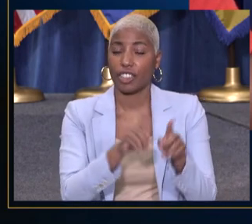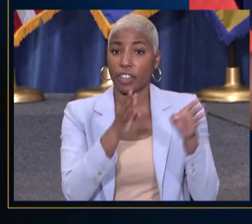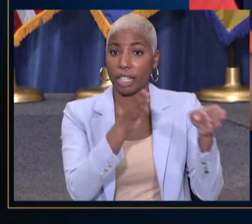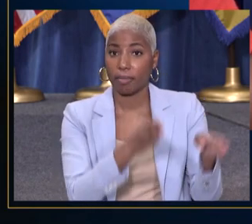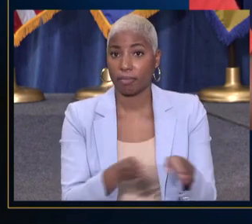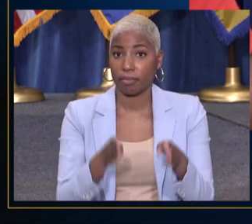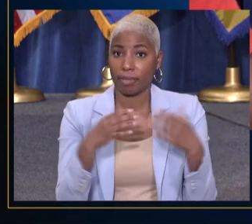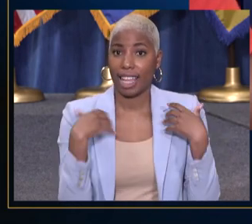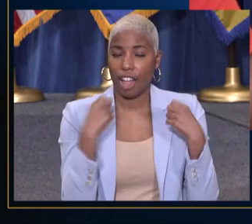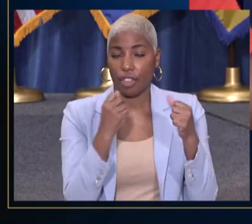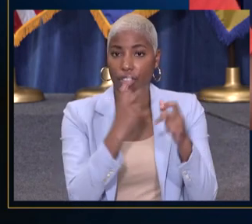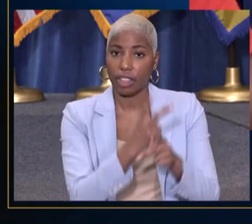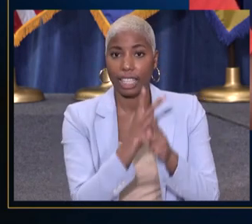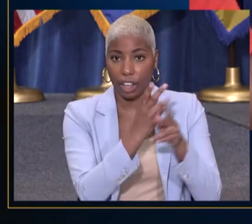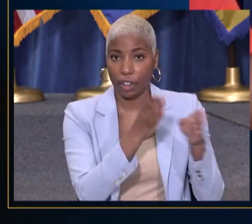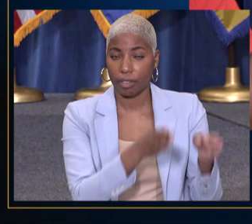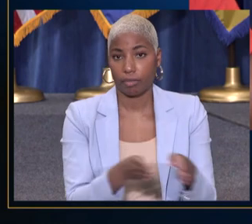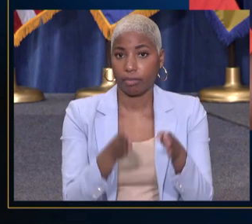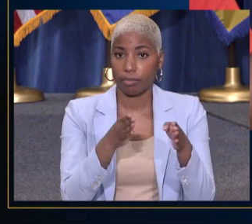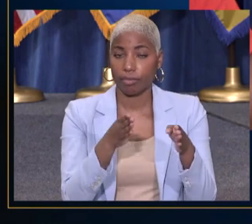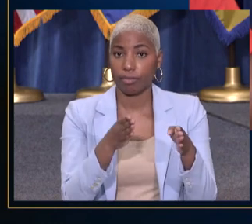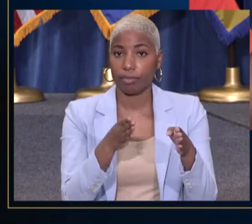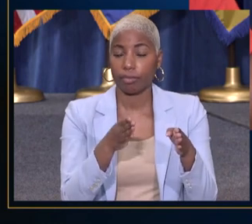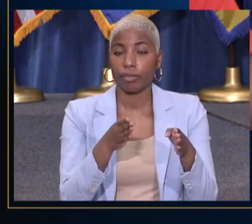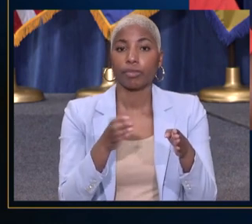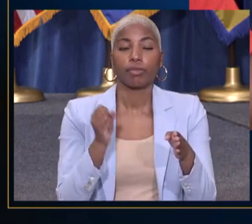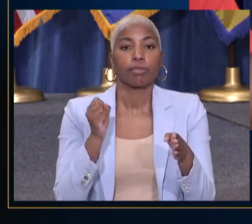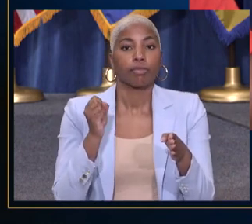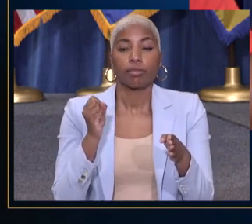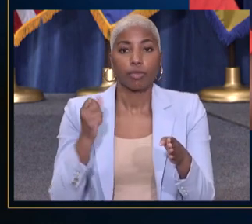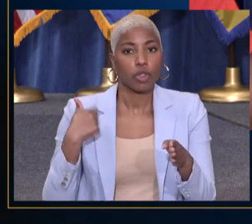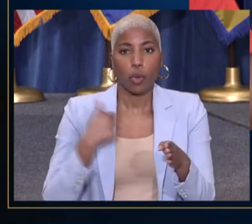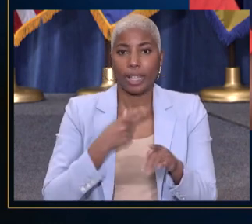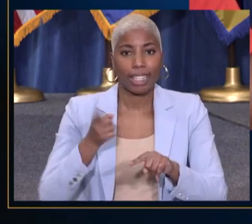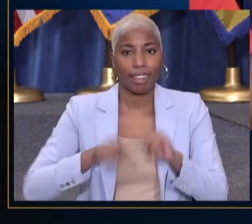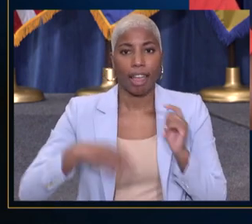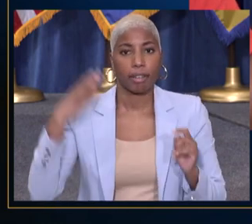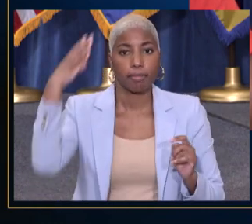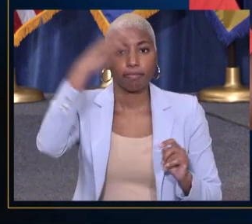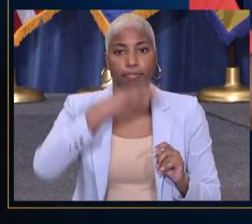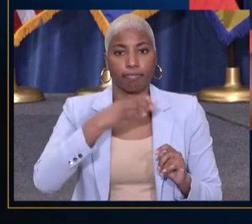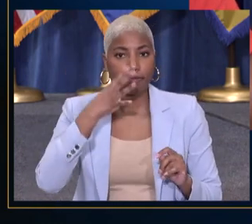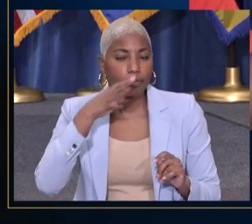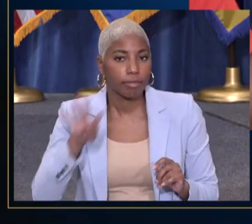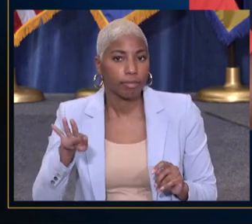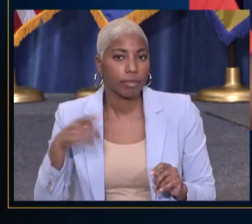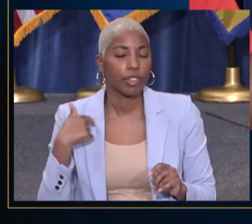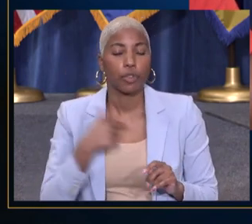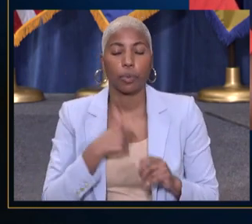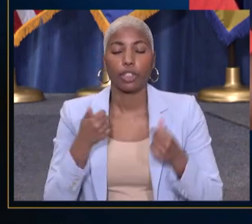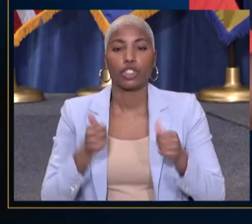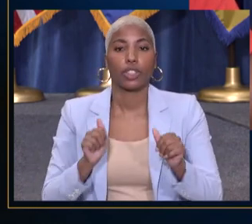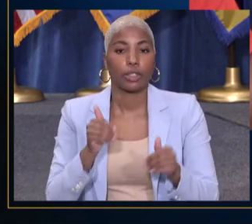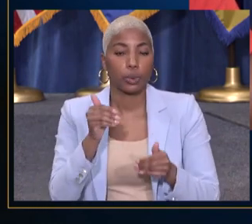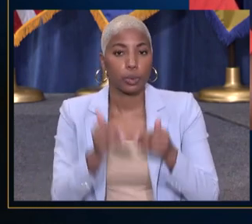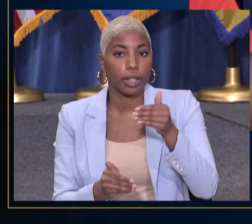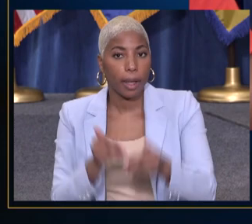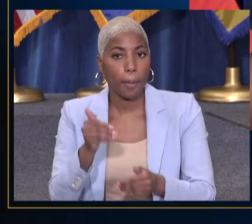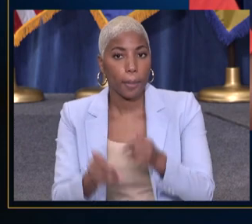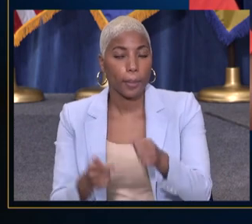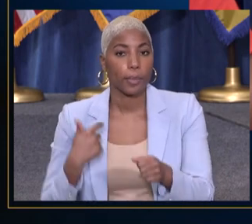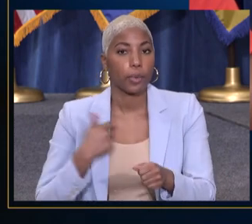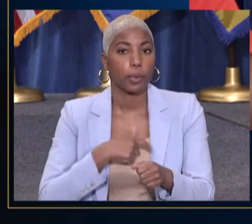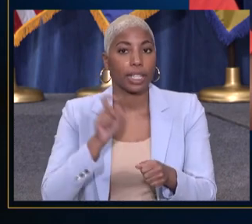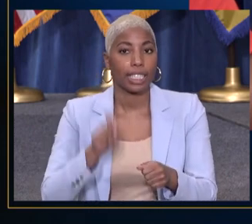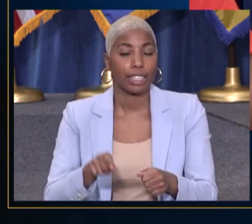I think we cannot be blinded to those facts. And as we try to move forward, we need